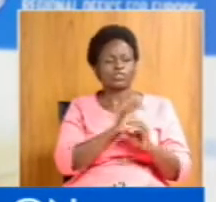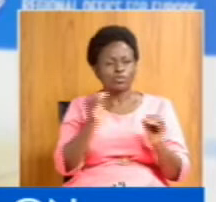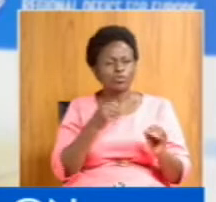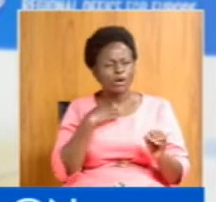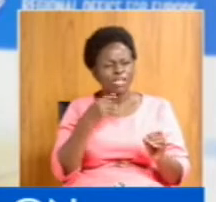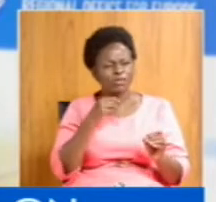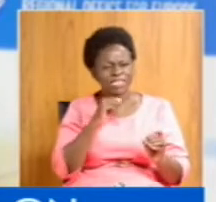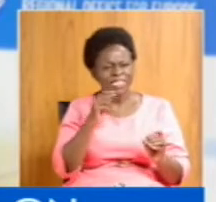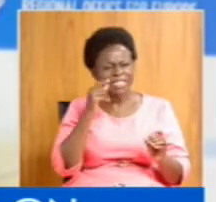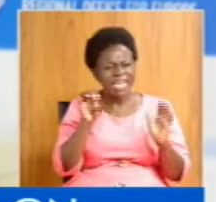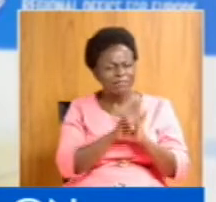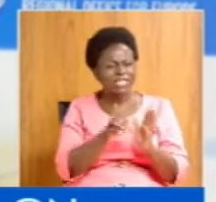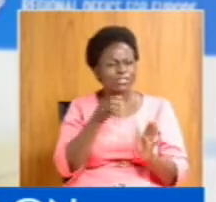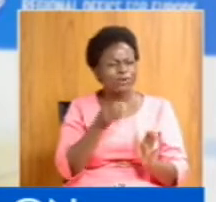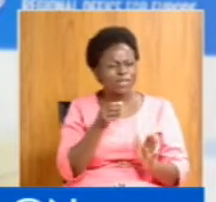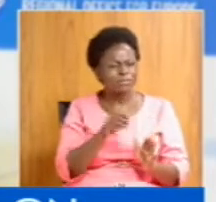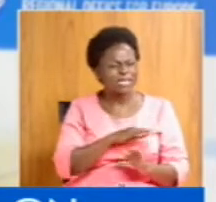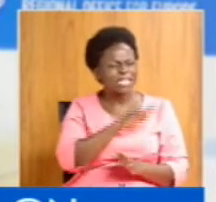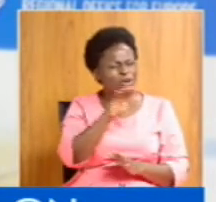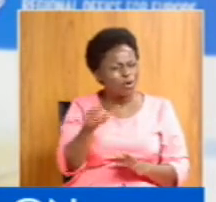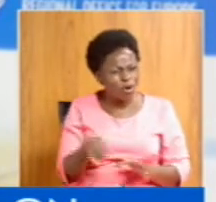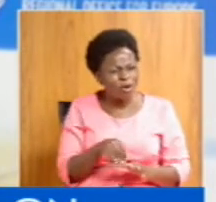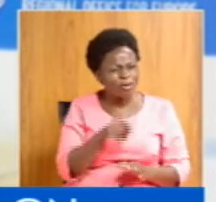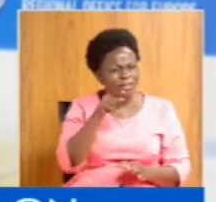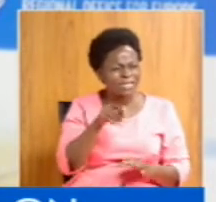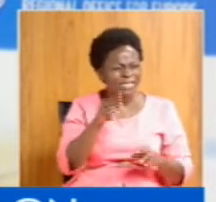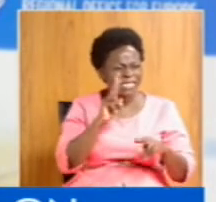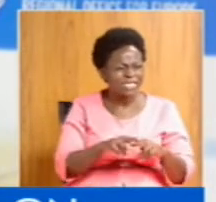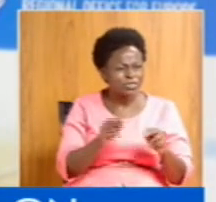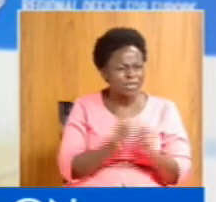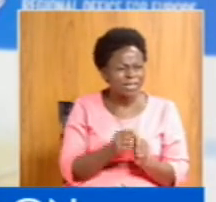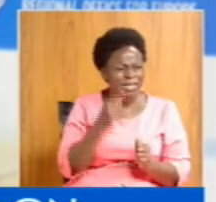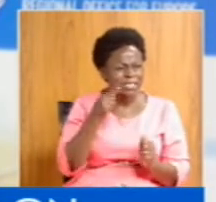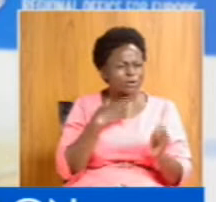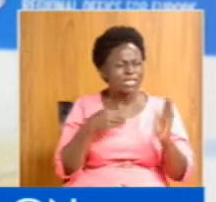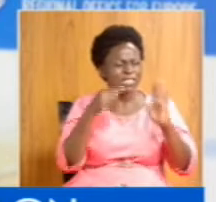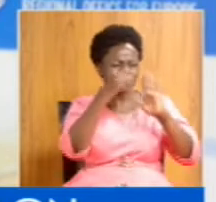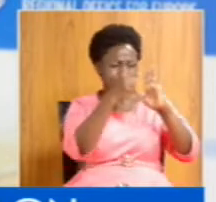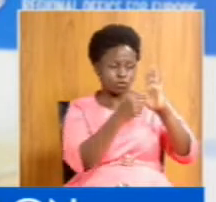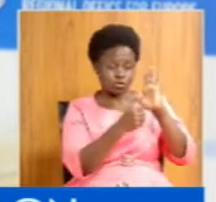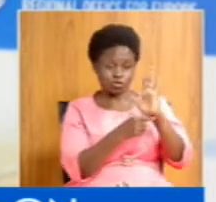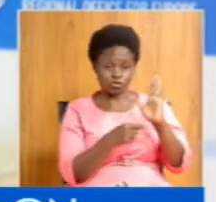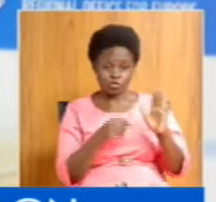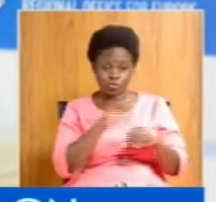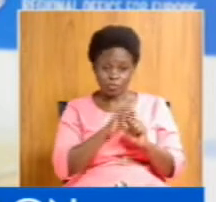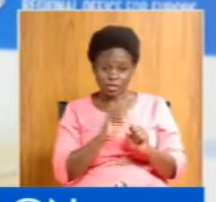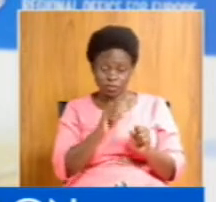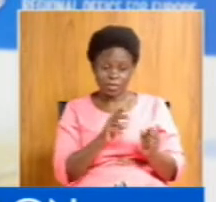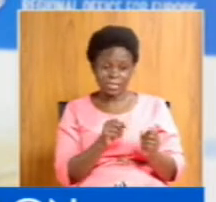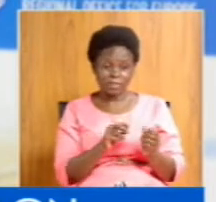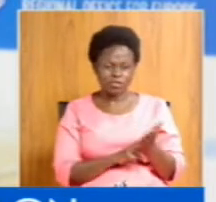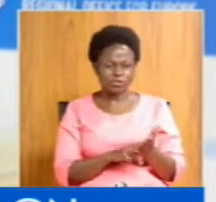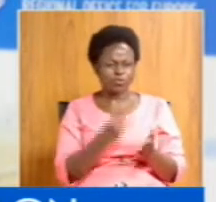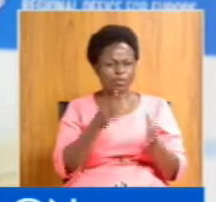evidence of that money and then all these international financial institutions sat together and they said we want some conditions to make sure this money is used one